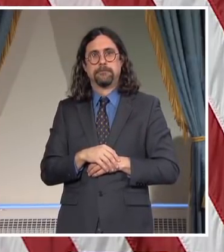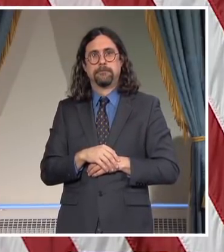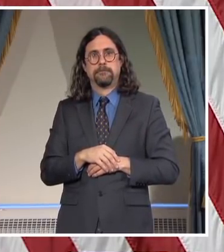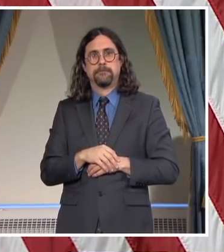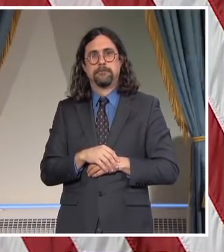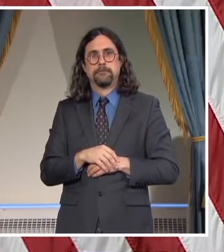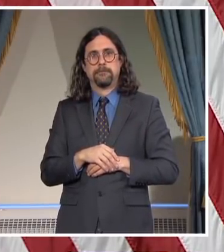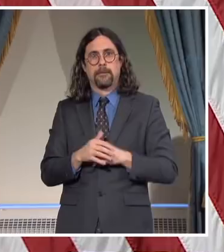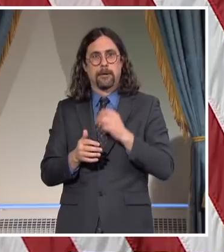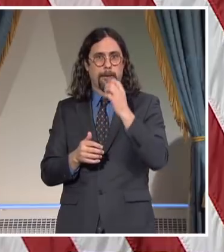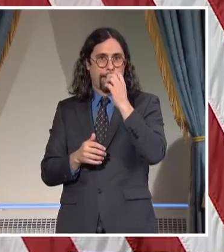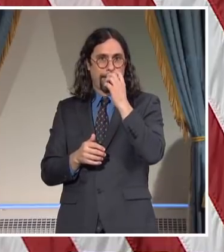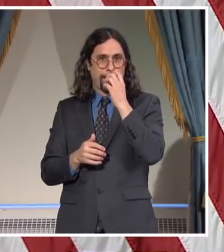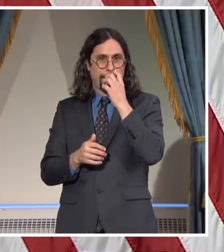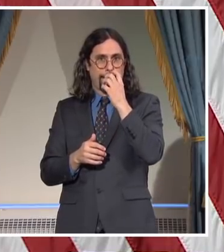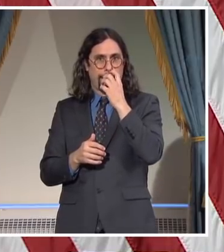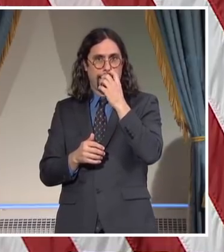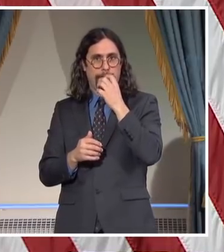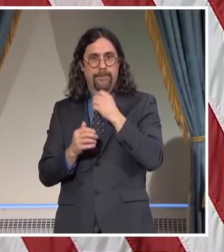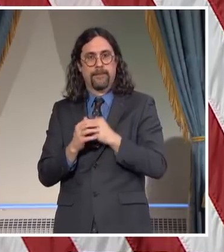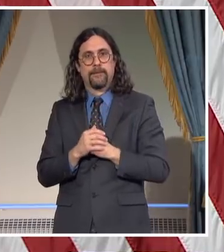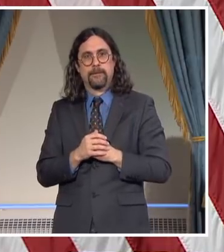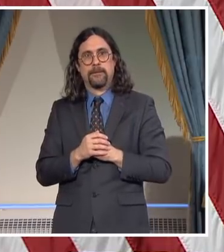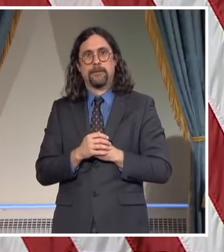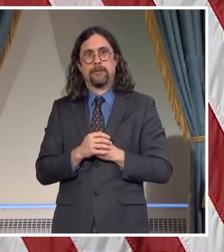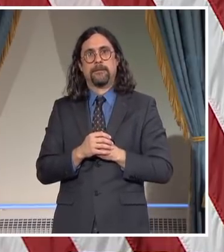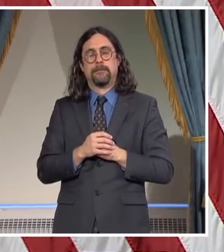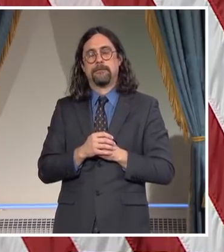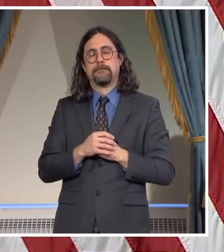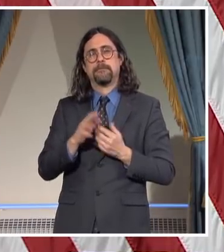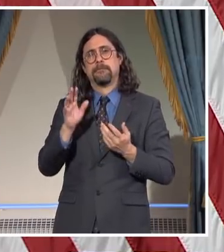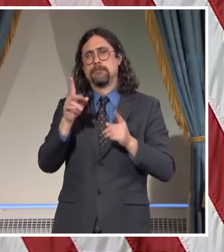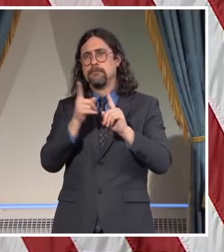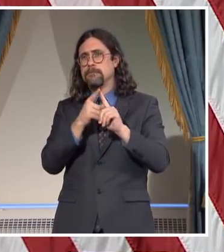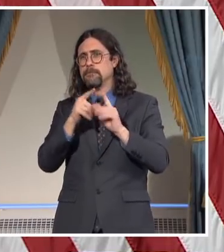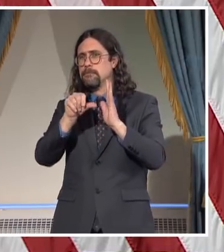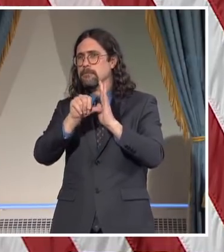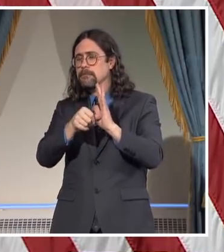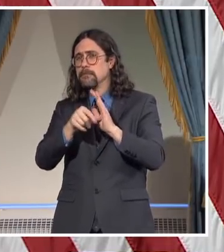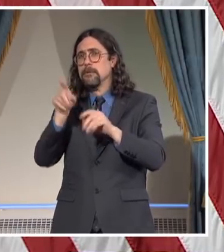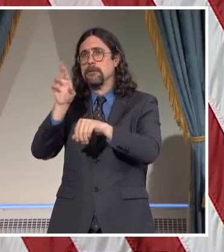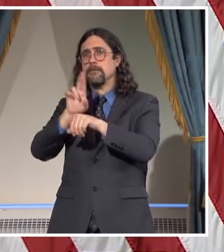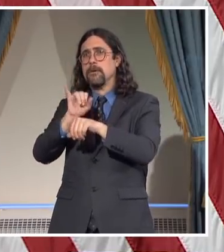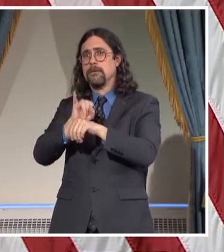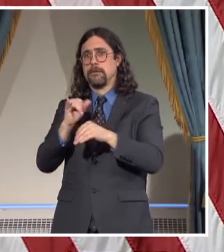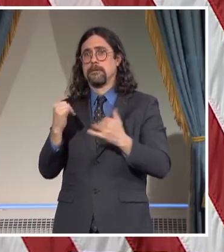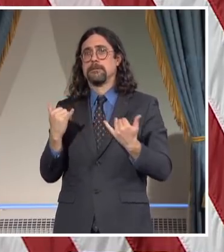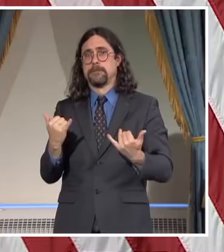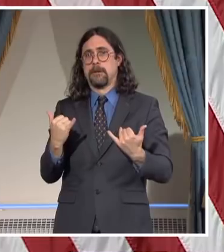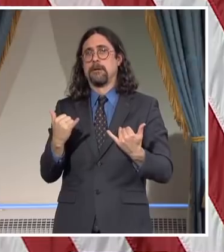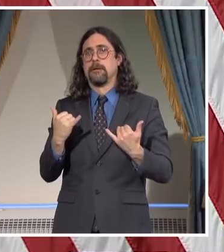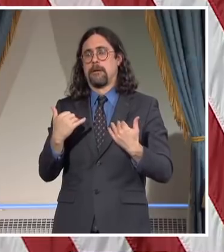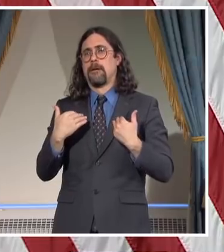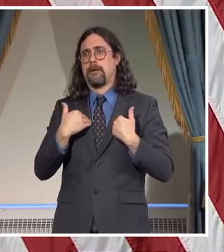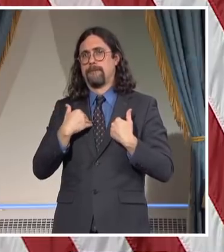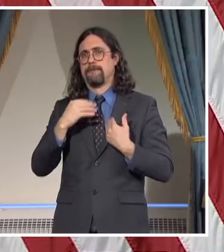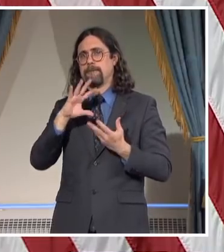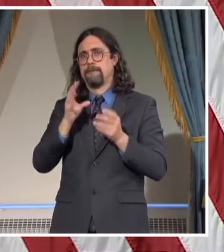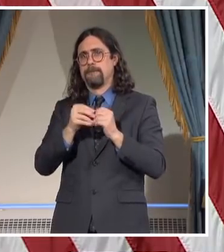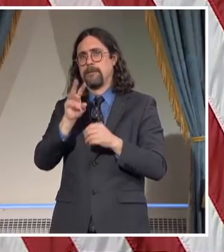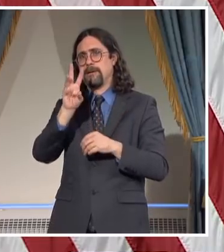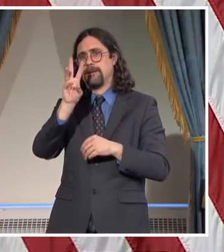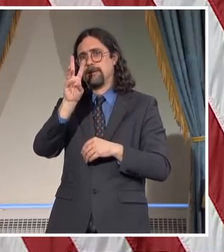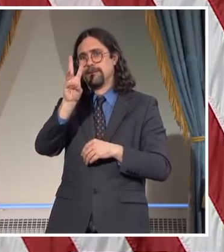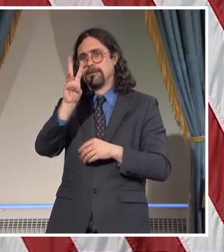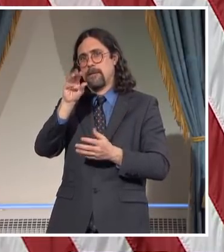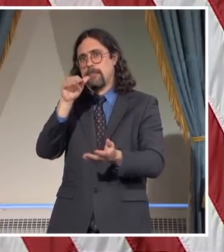in our correction system overall than 6 years ago, and obviously that means especially on Rikers. So we have more space we're dealing with,